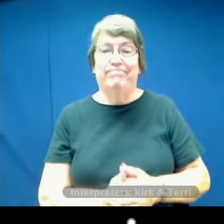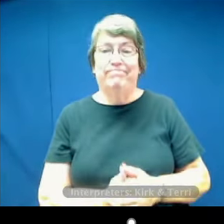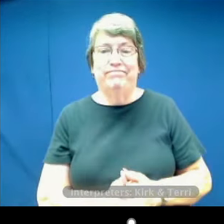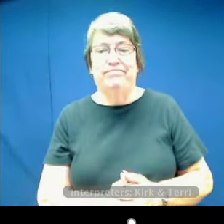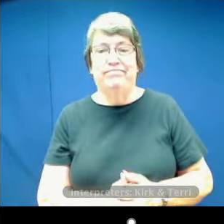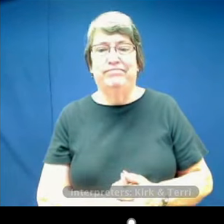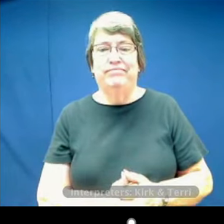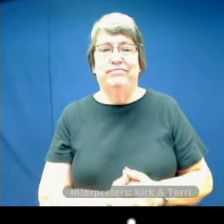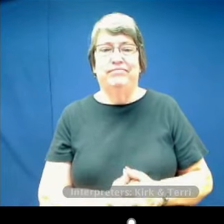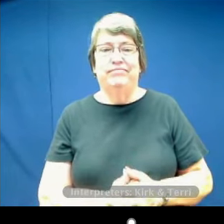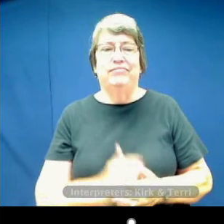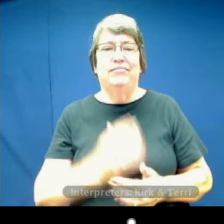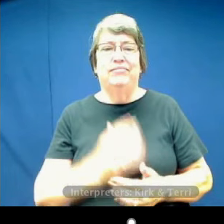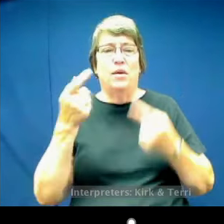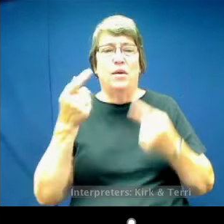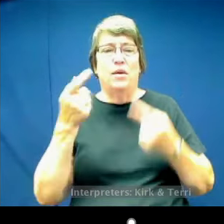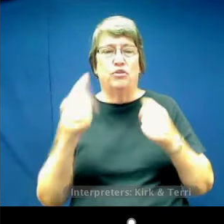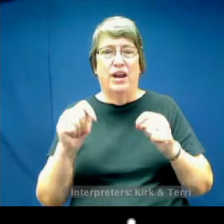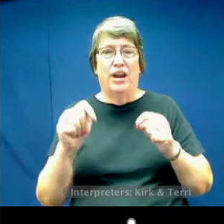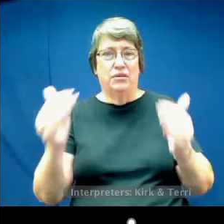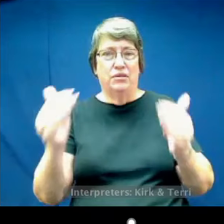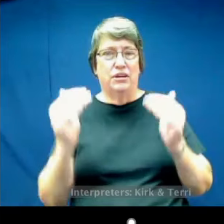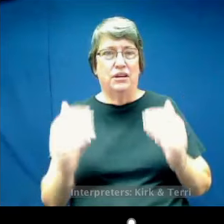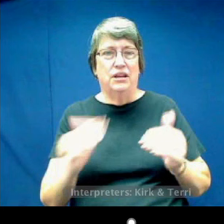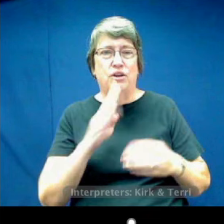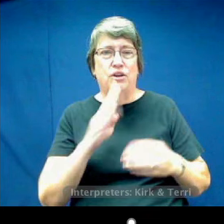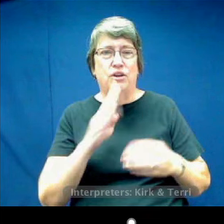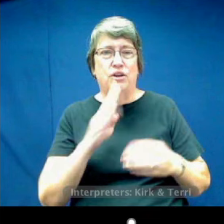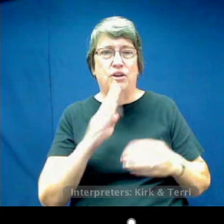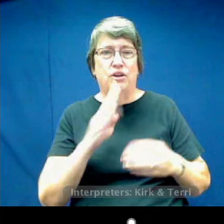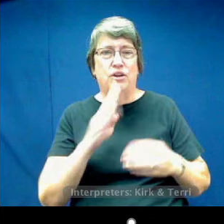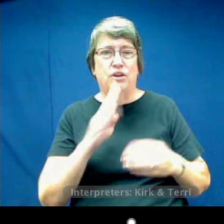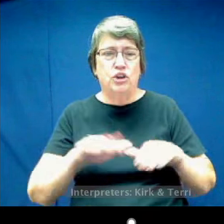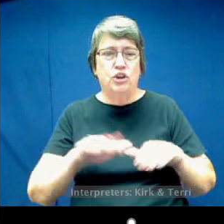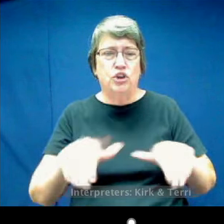I'm going to try to get down to child support questions.